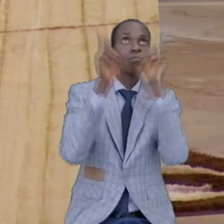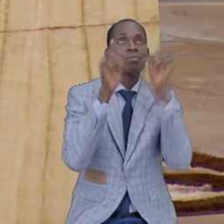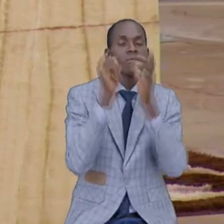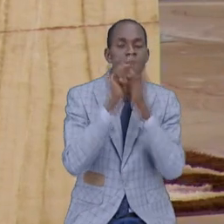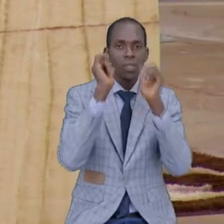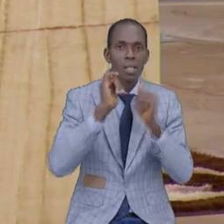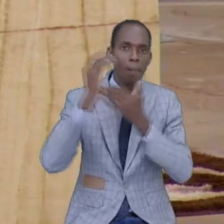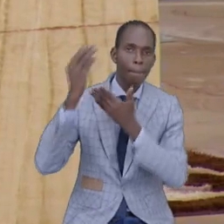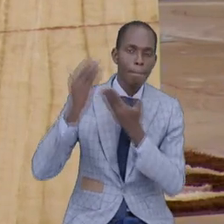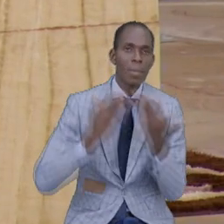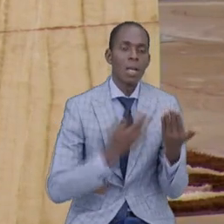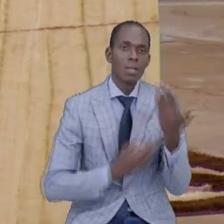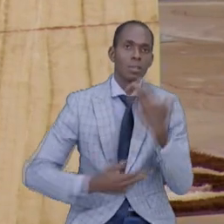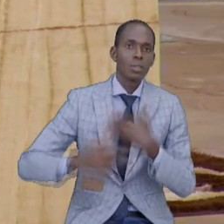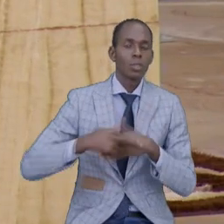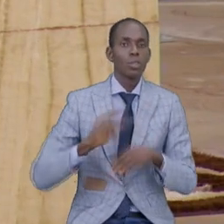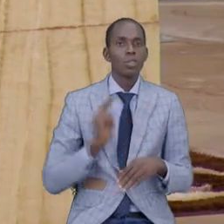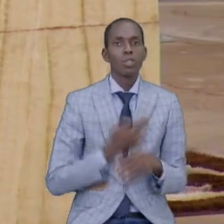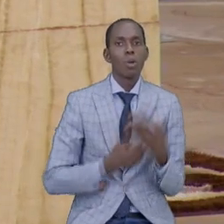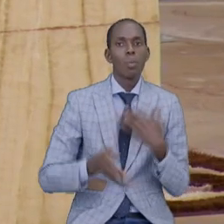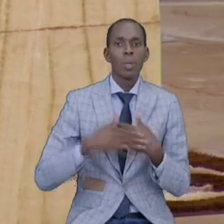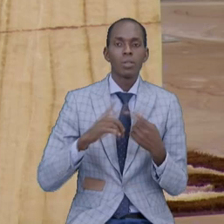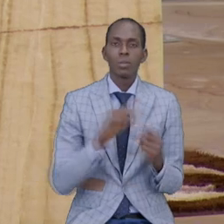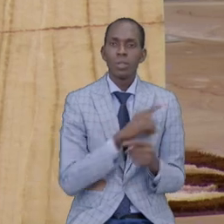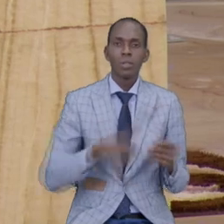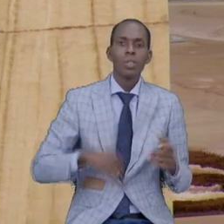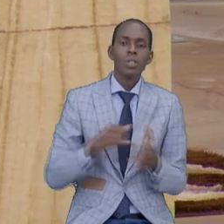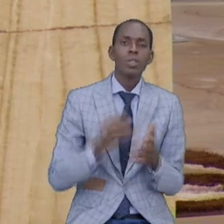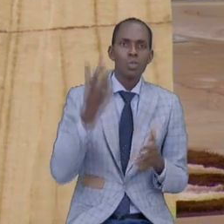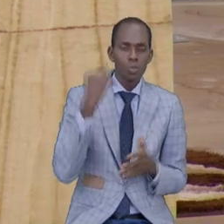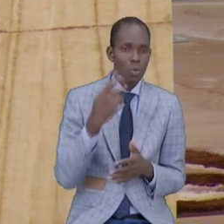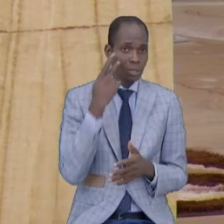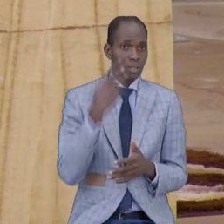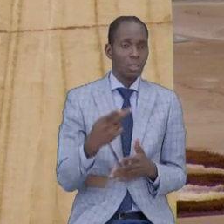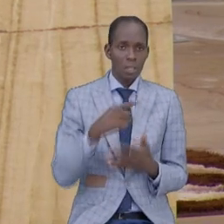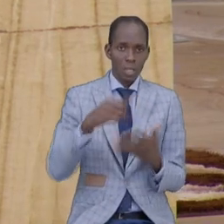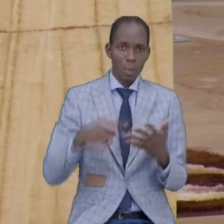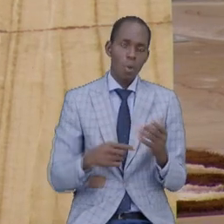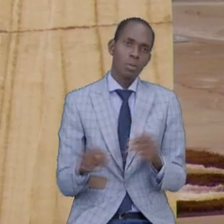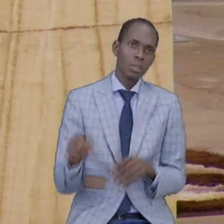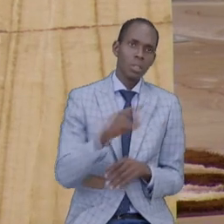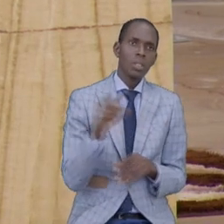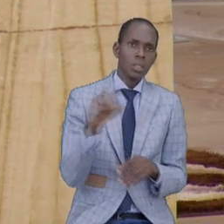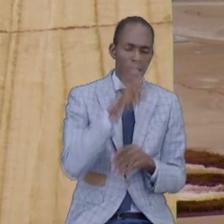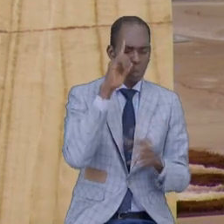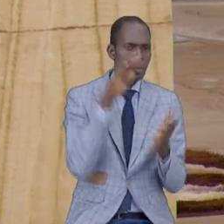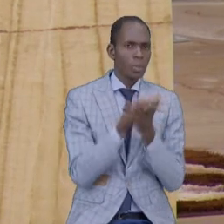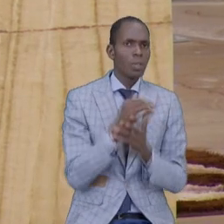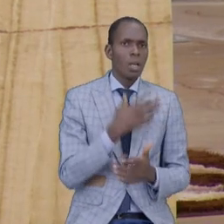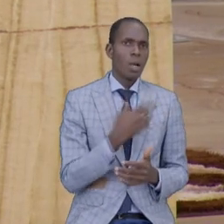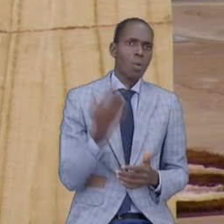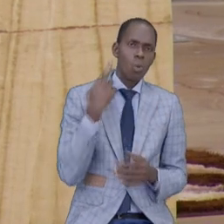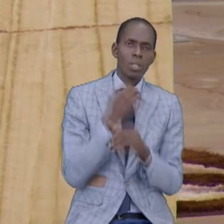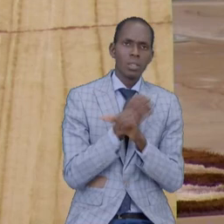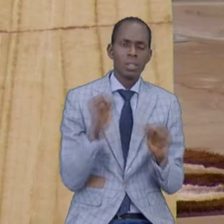reconcile us unto God. It was evident among them, and they believed, and they were saved, and they